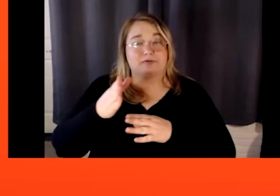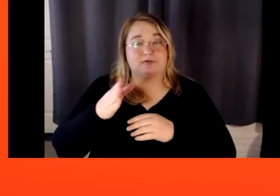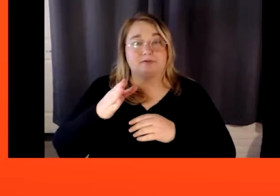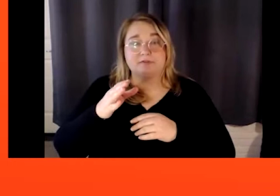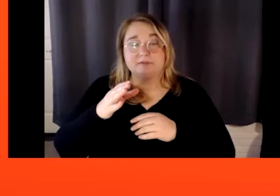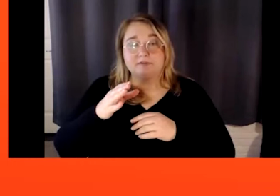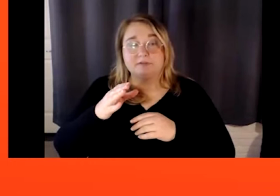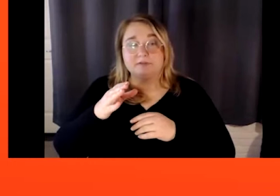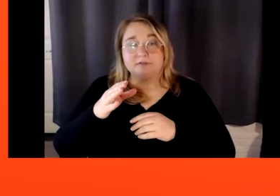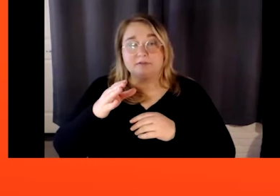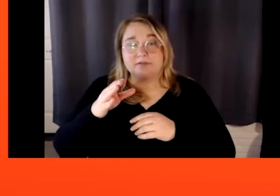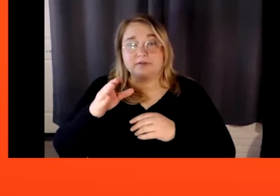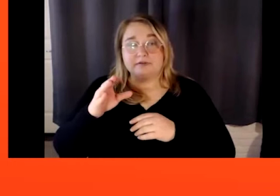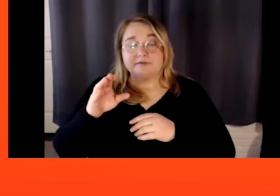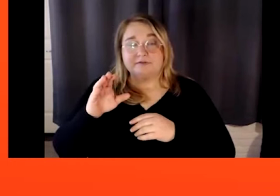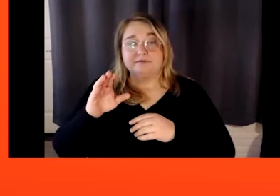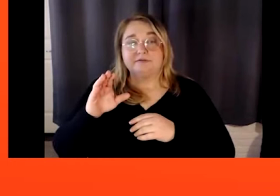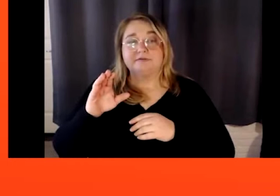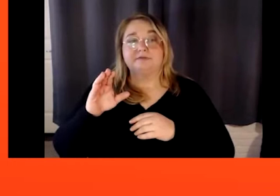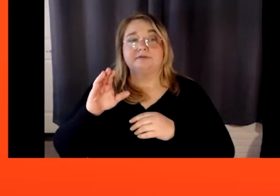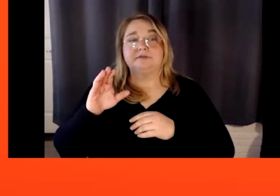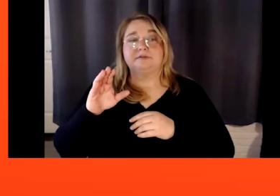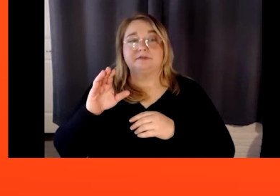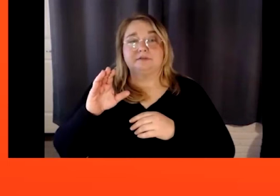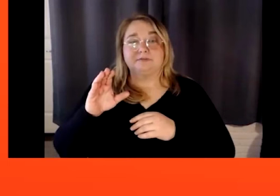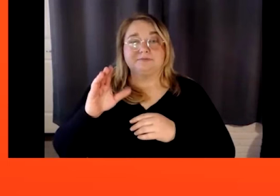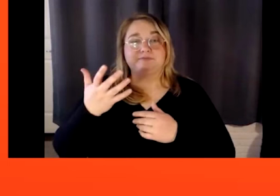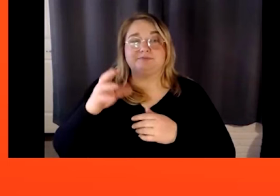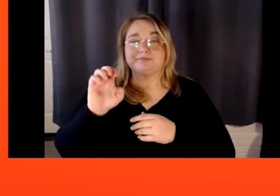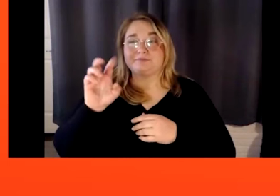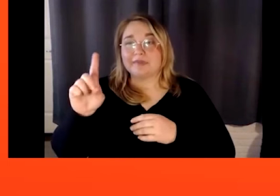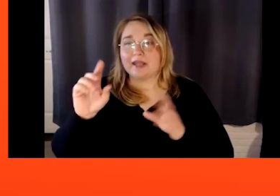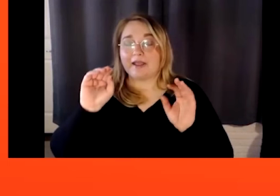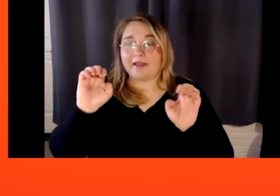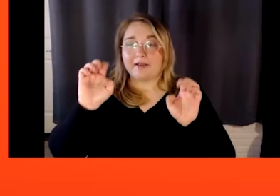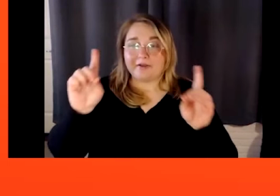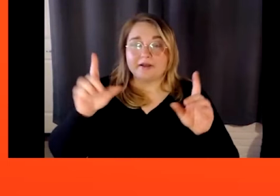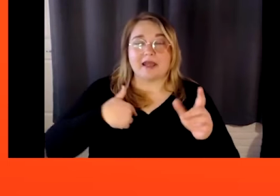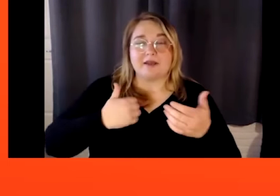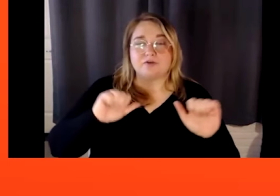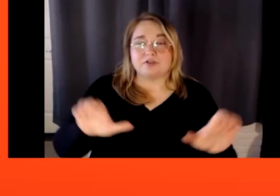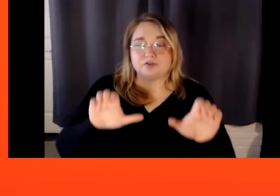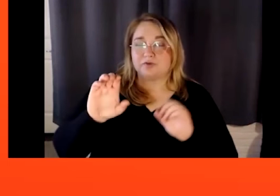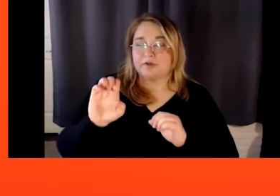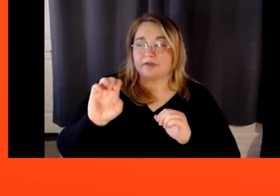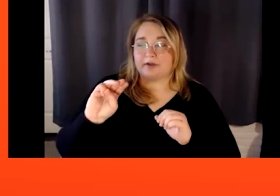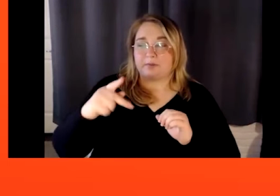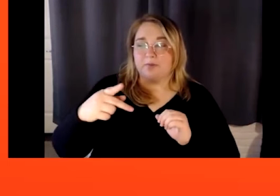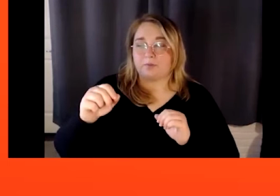about competency-based ed and all the things. And I try to do what's called the Emporium model, which is a form of